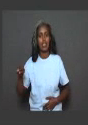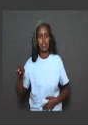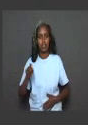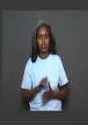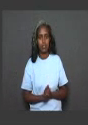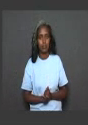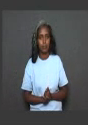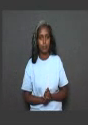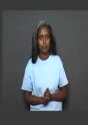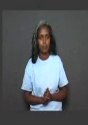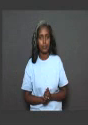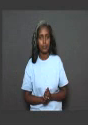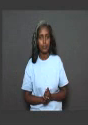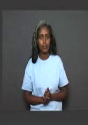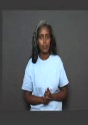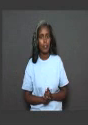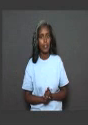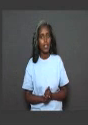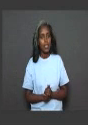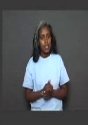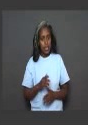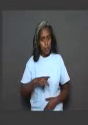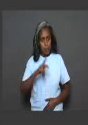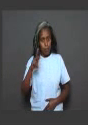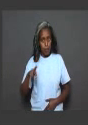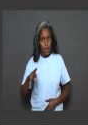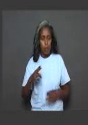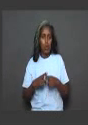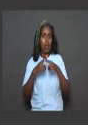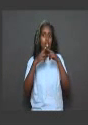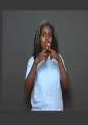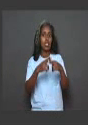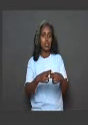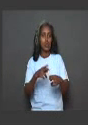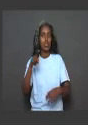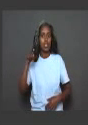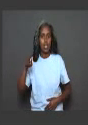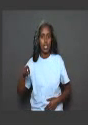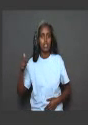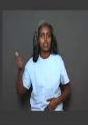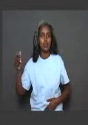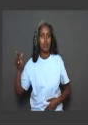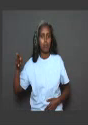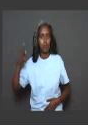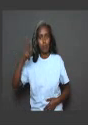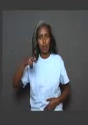x-axis. Such a parabola is called an x-parabola.